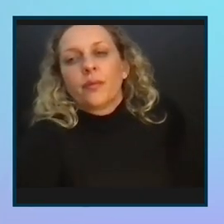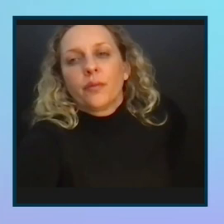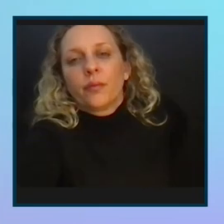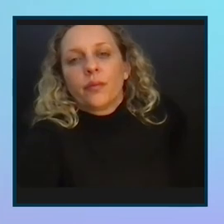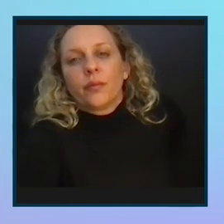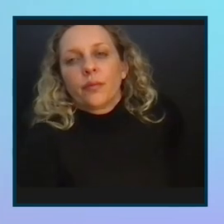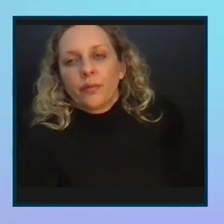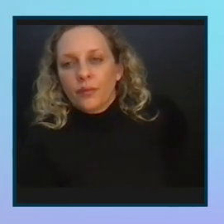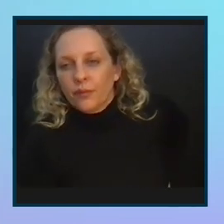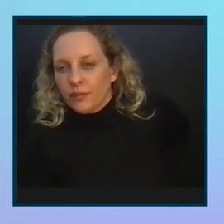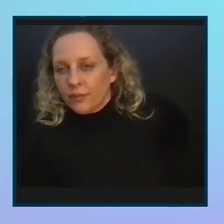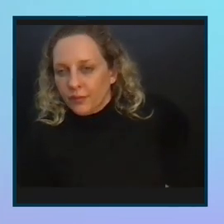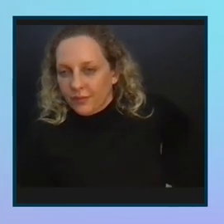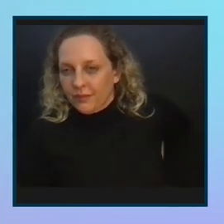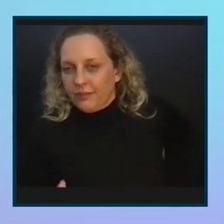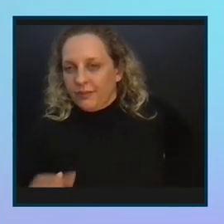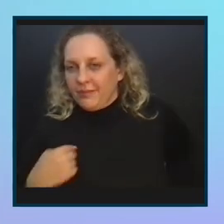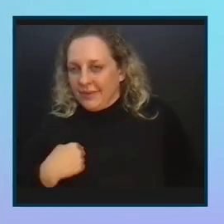You're taking it back down from me.